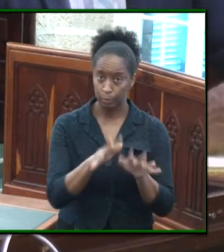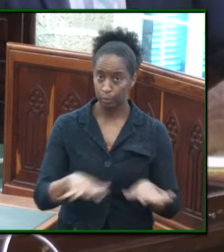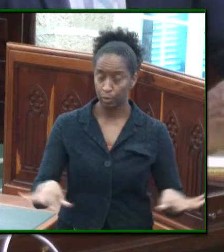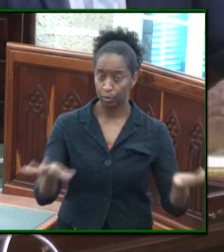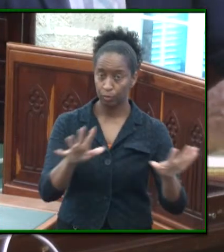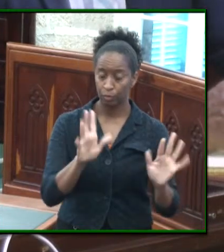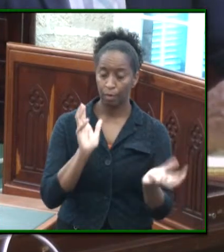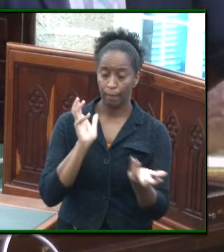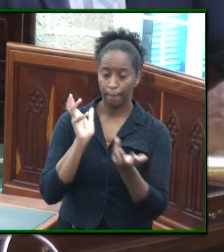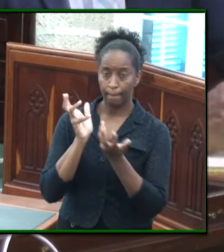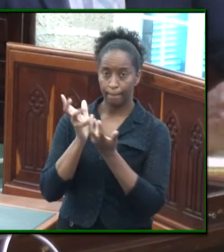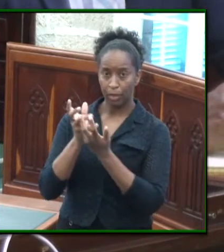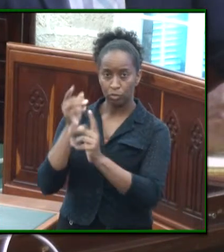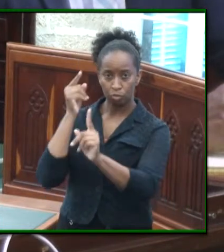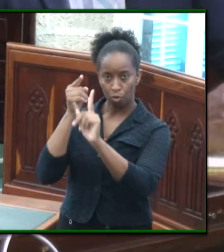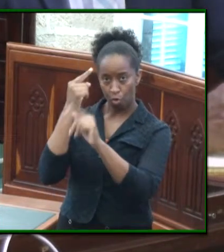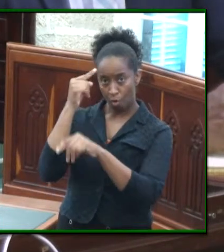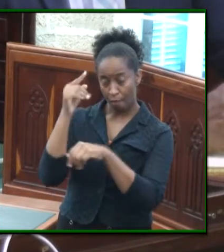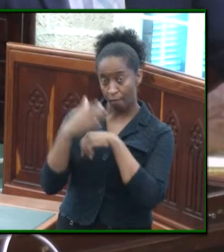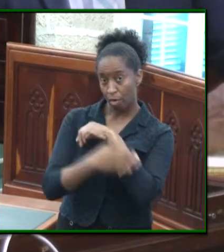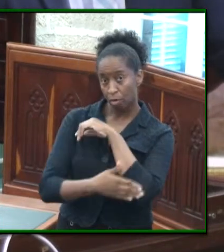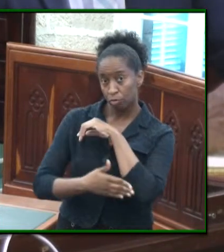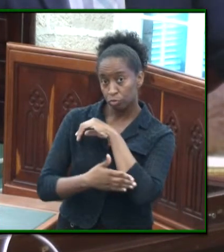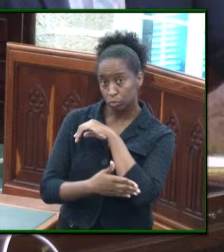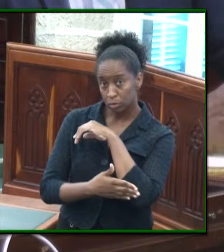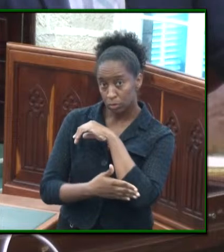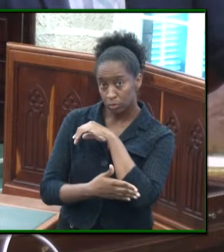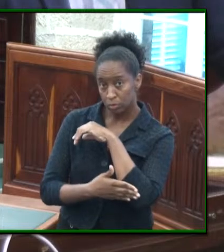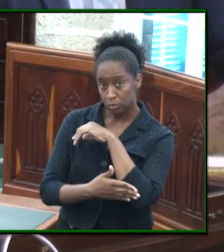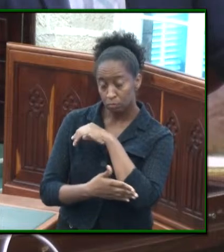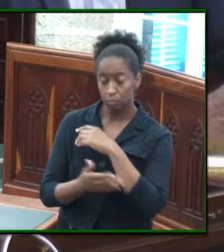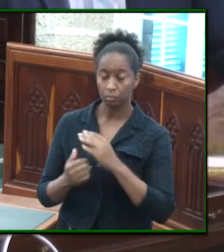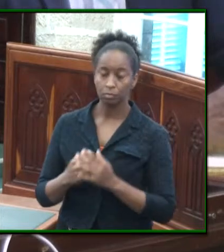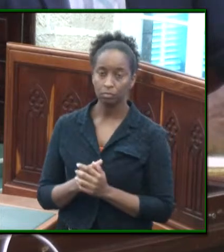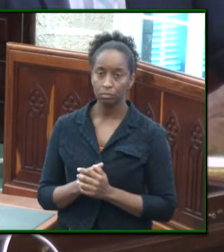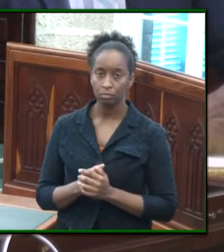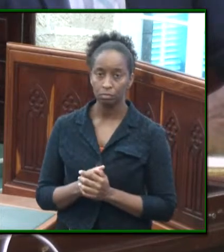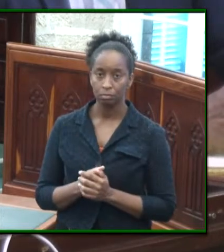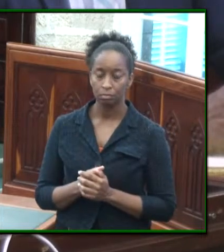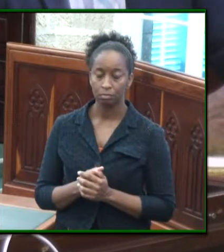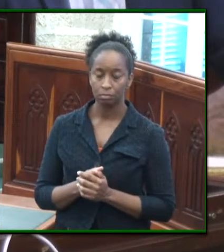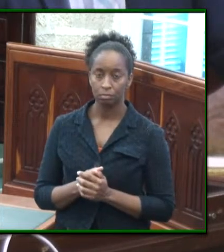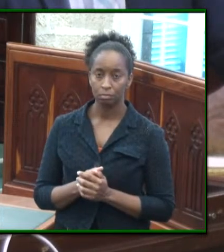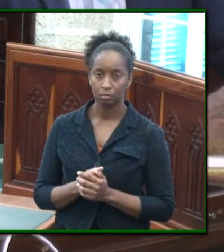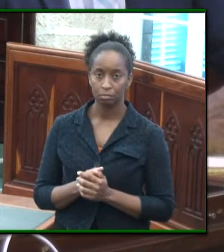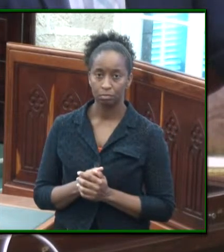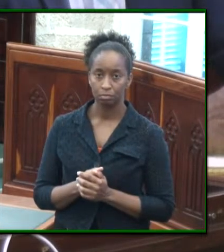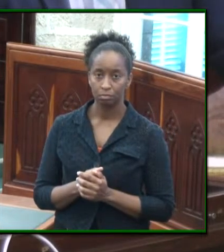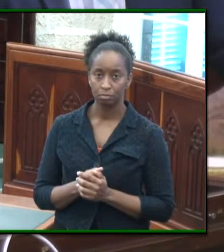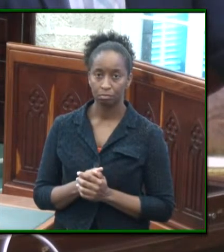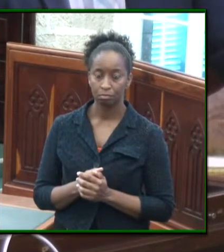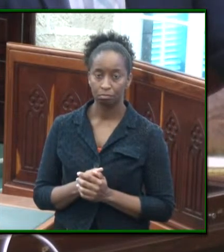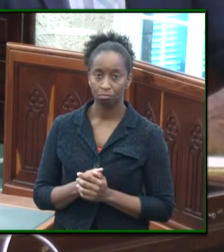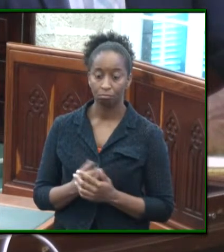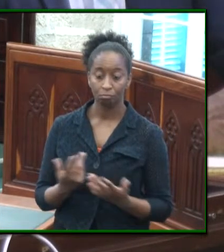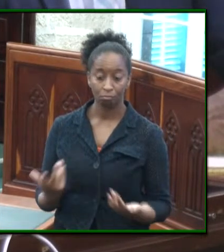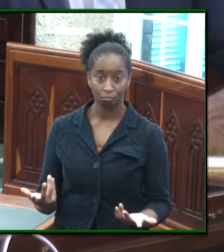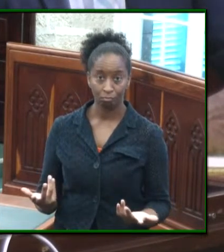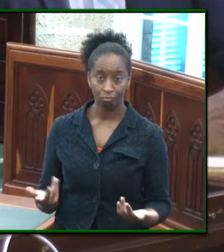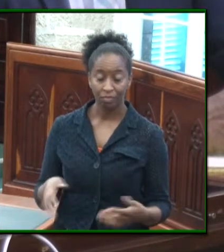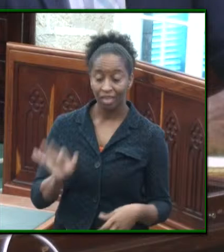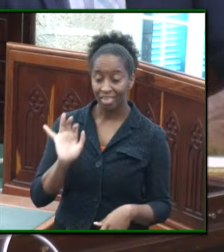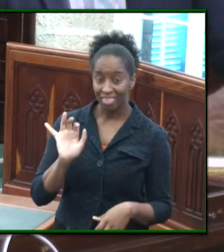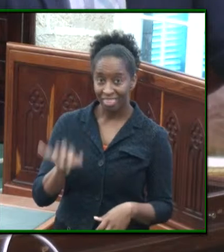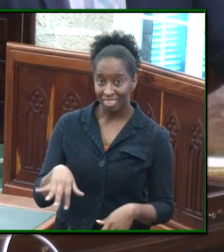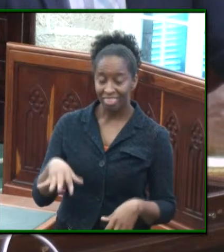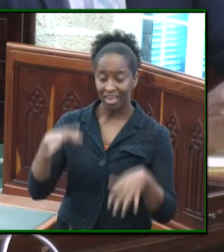still a significant amount of the journey left to be taken.